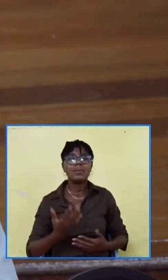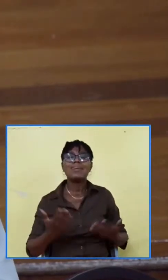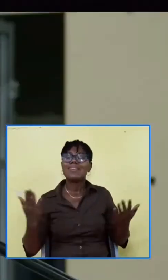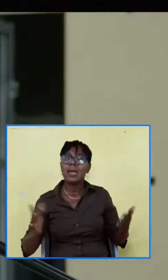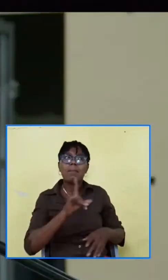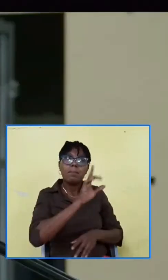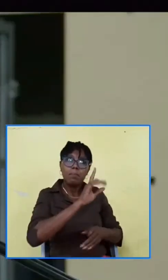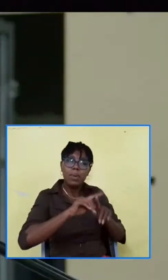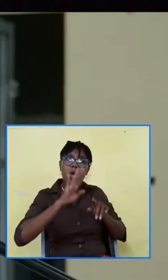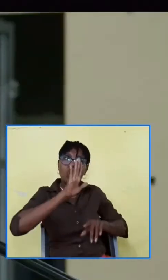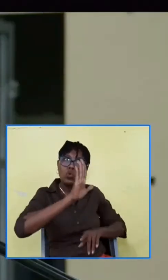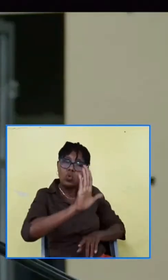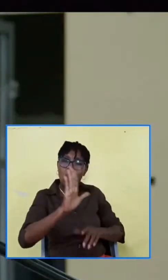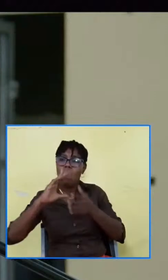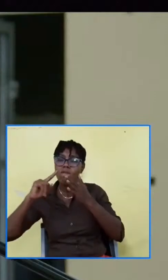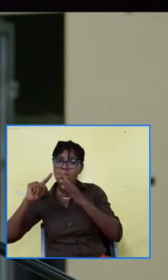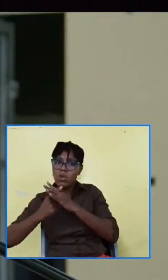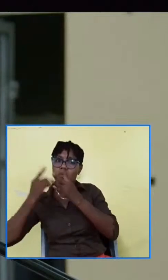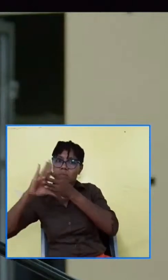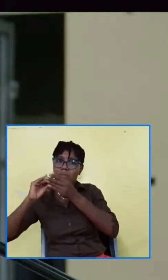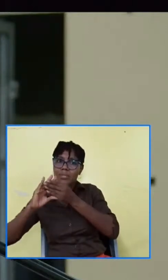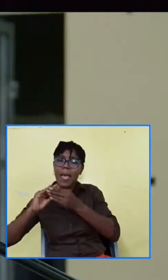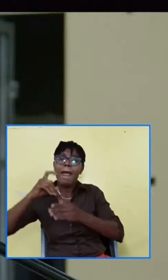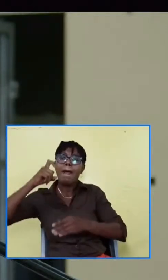said it must be the engine of growth of the economy.